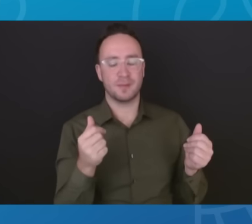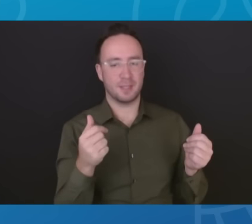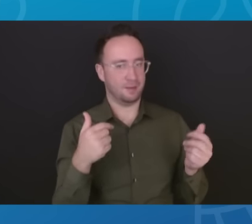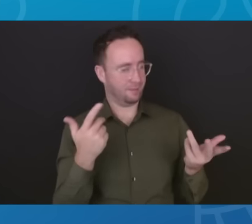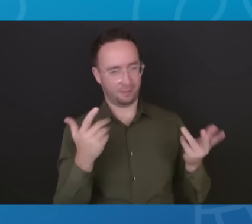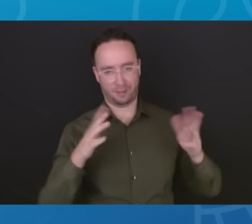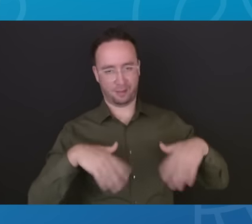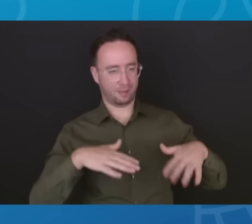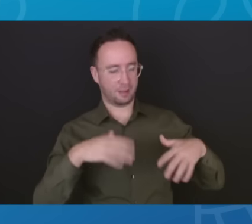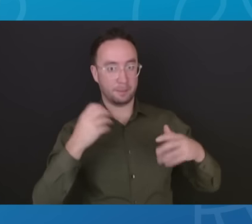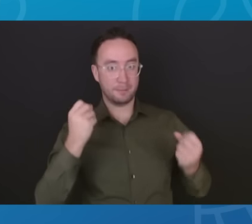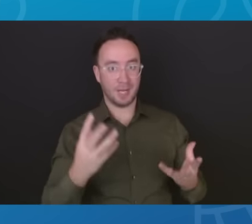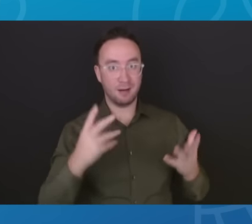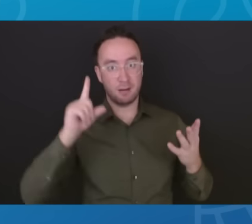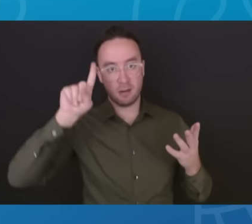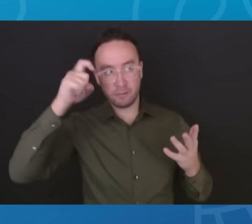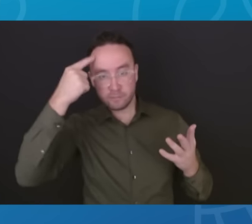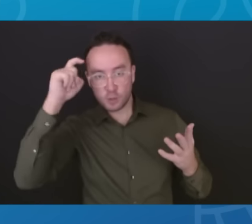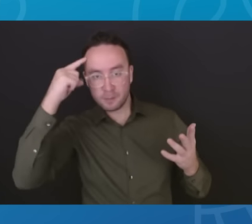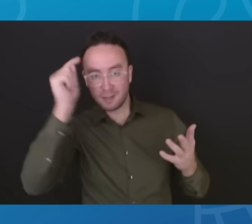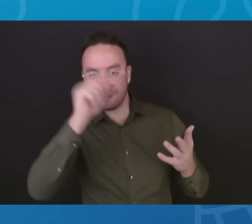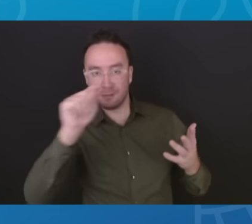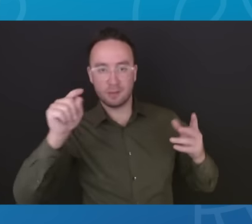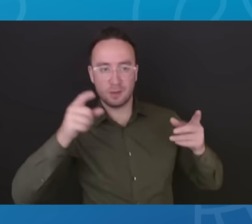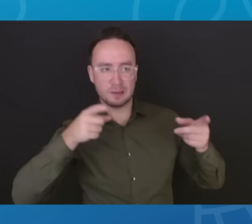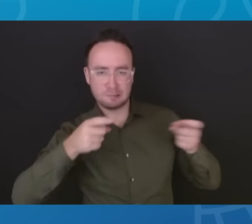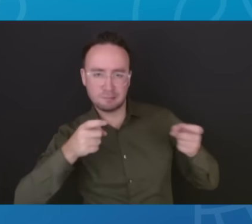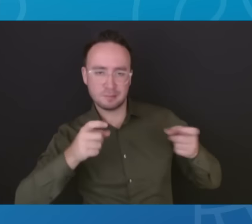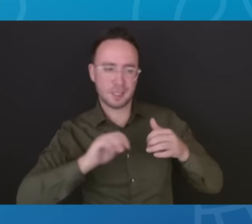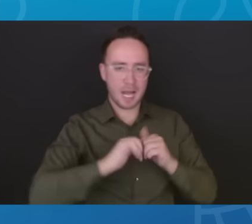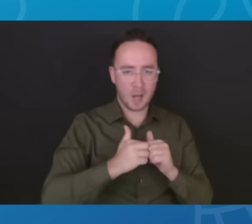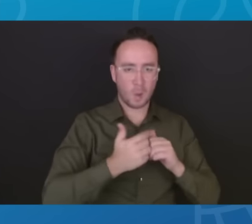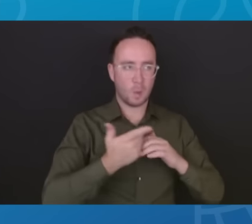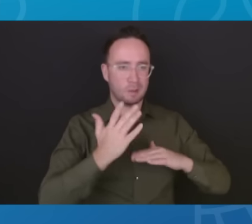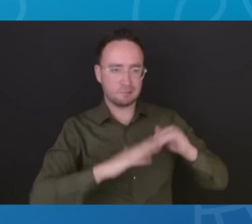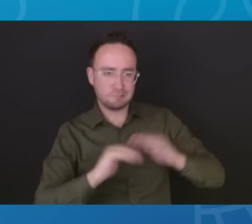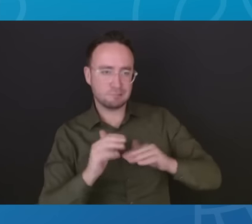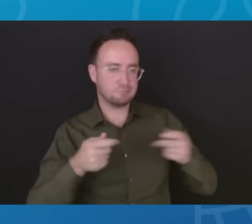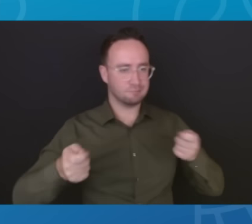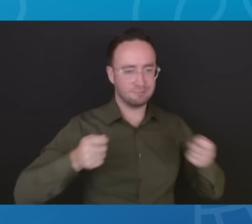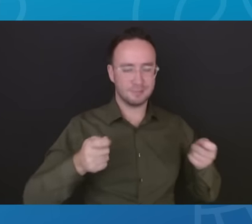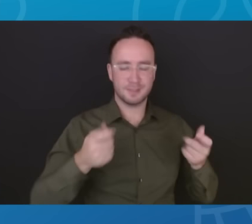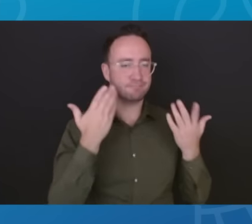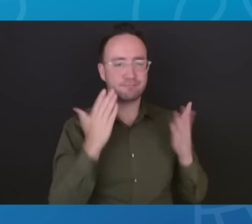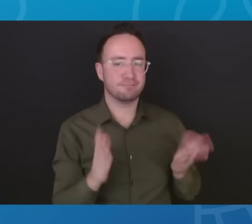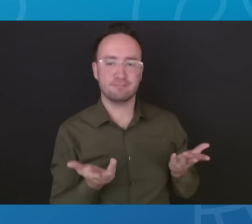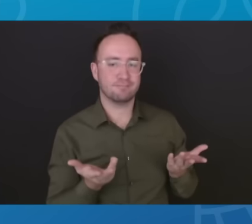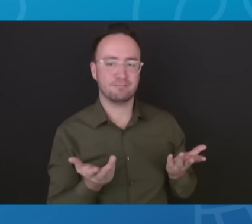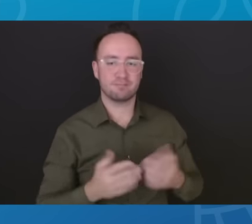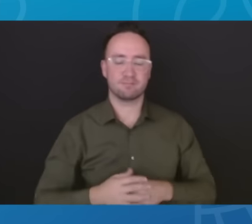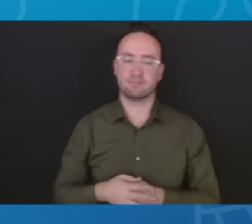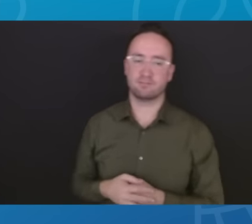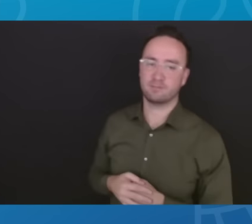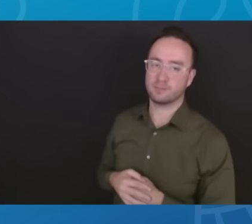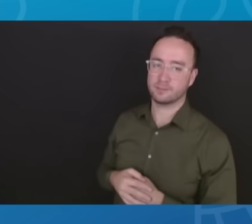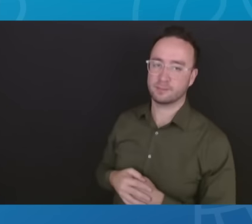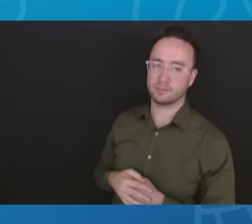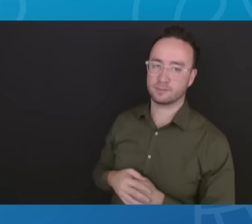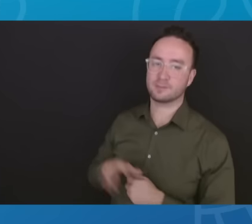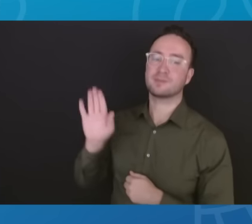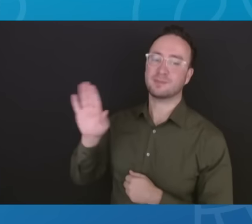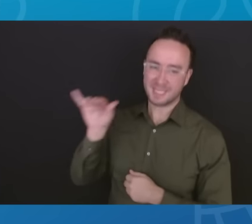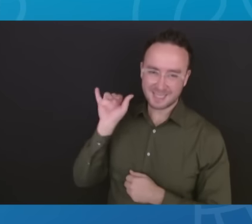and let alone the reconstruction questions that very much need to be answered. Right, so let me take that to Lebanon then. Are those questions at